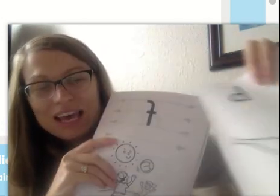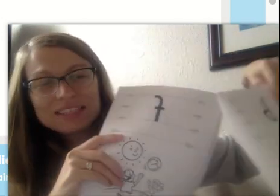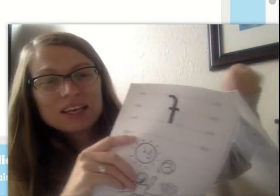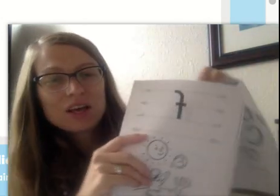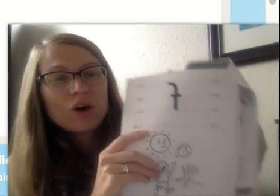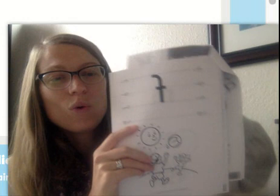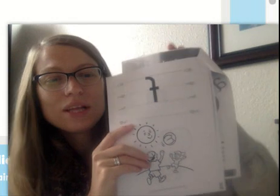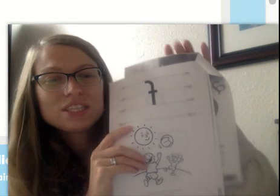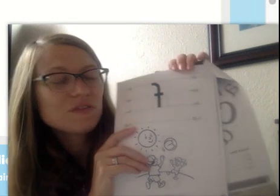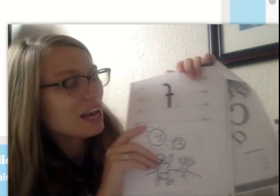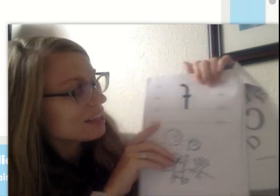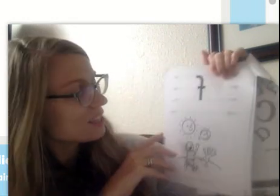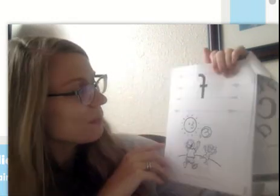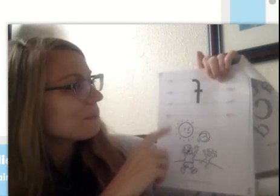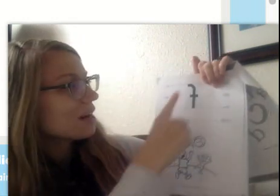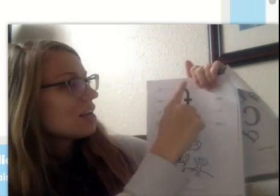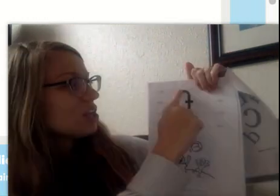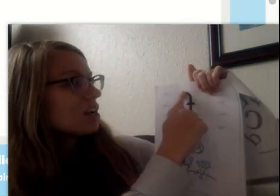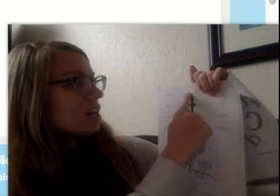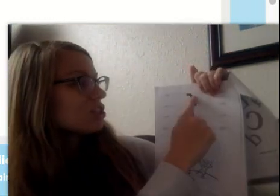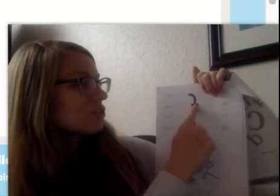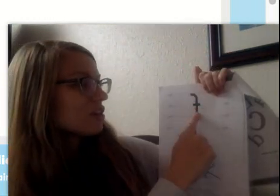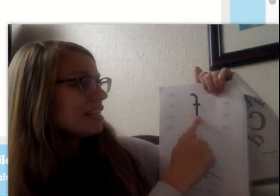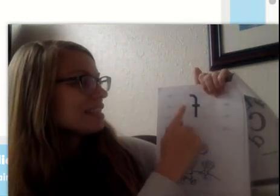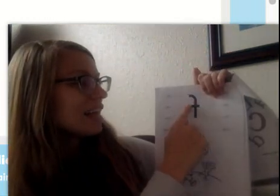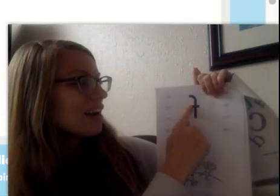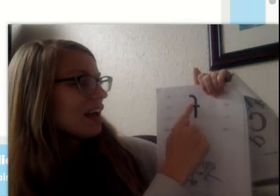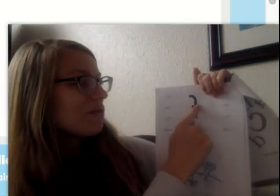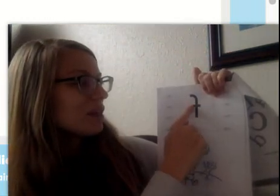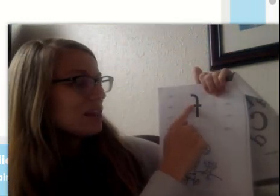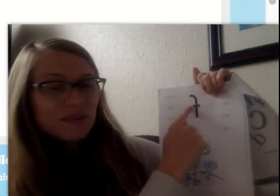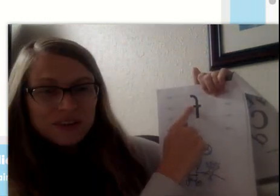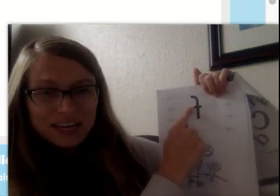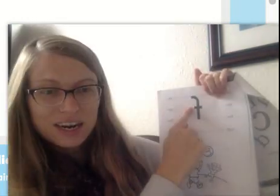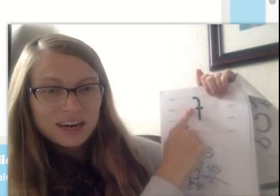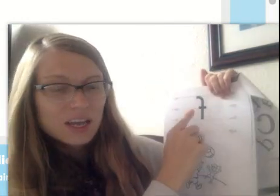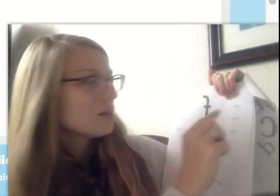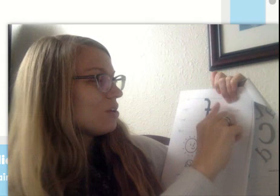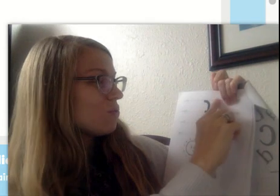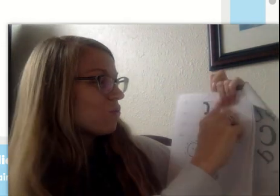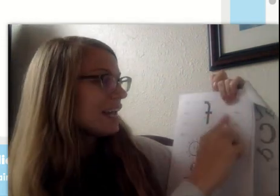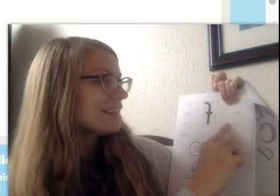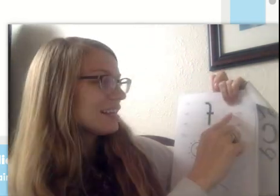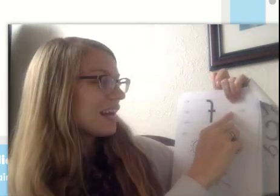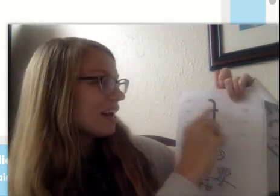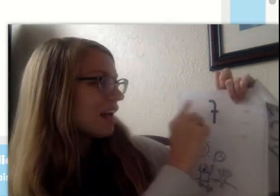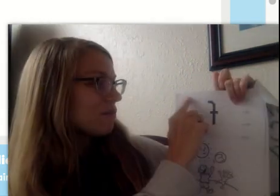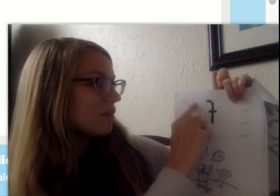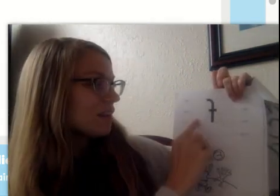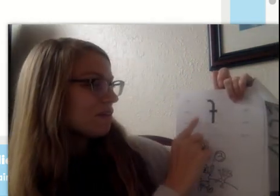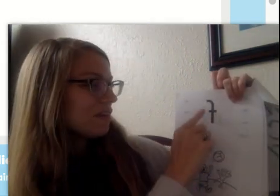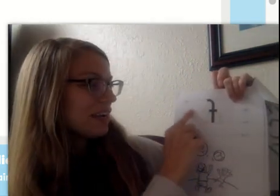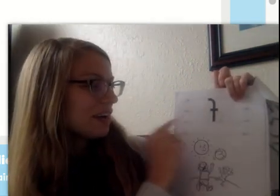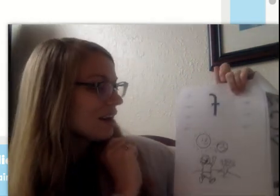this. Once you find this paper, you're going to trace the letter F with your finger, write the letter F with